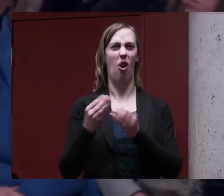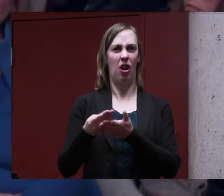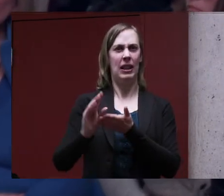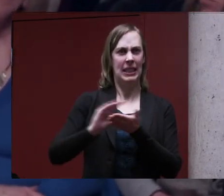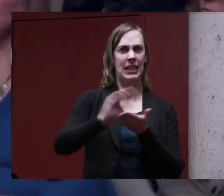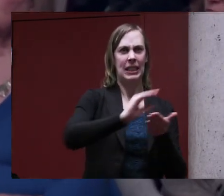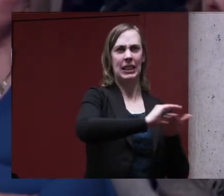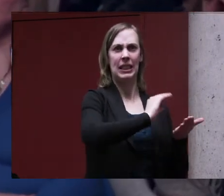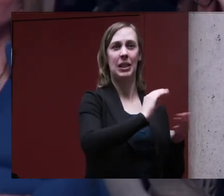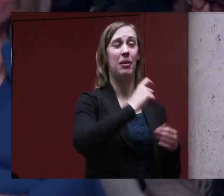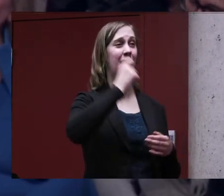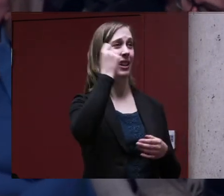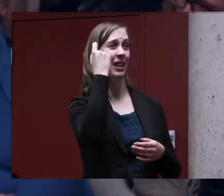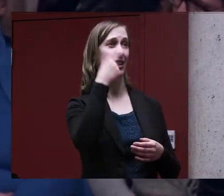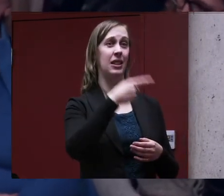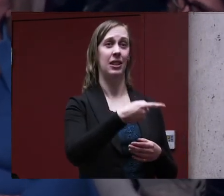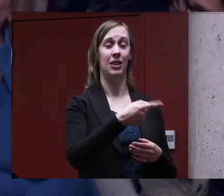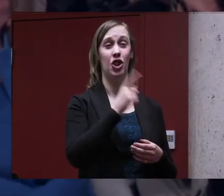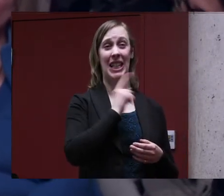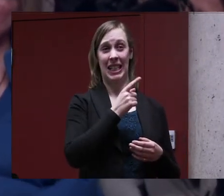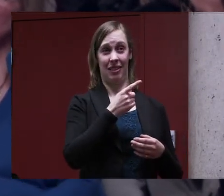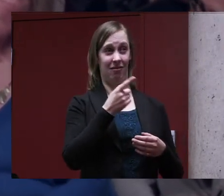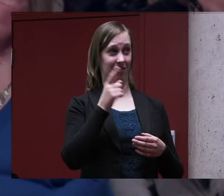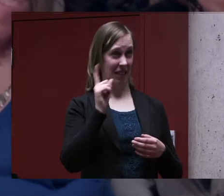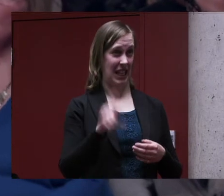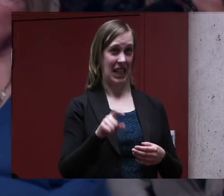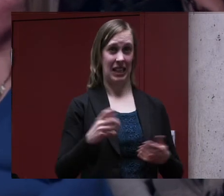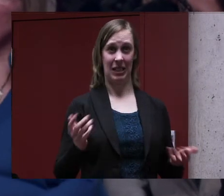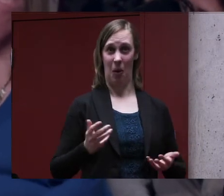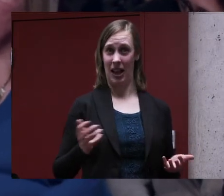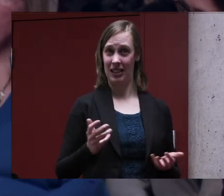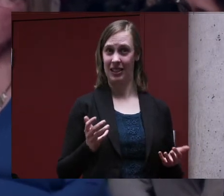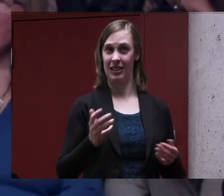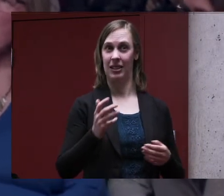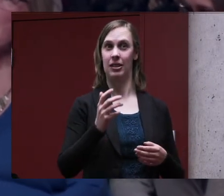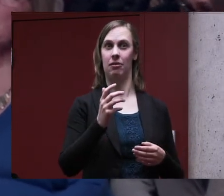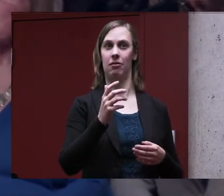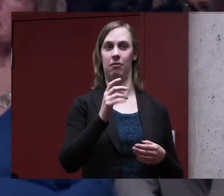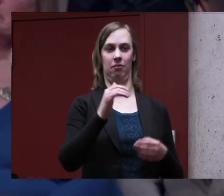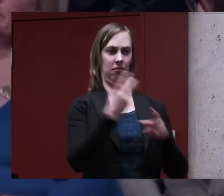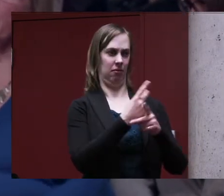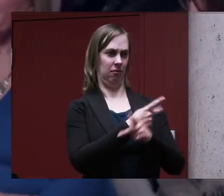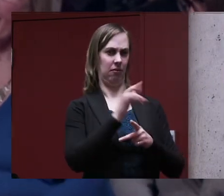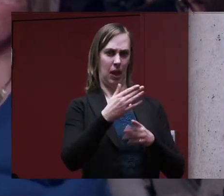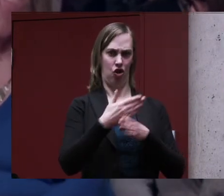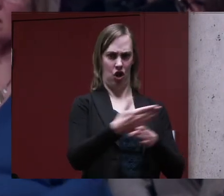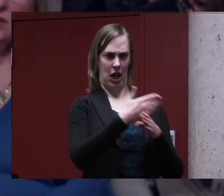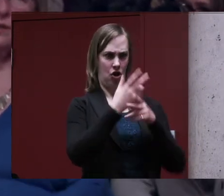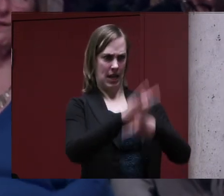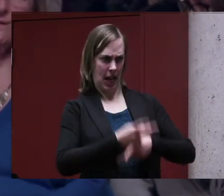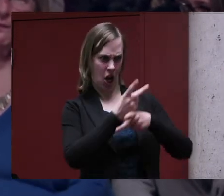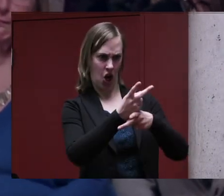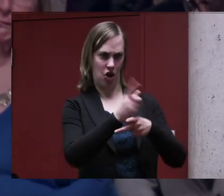to the economics of the additional shared care divided by 4 people.